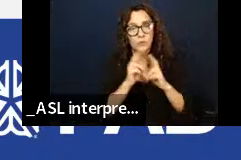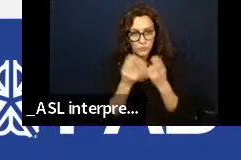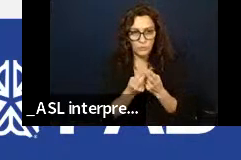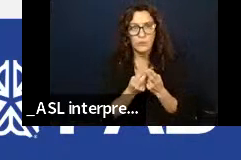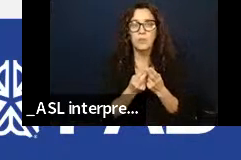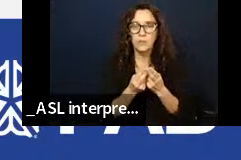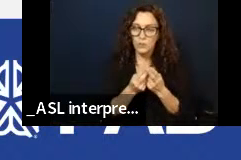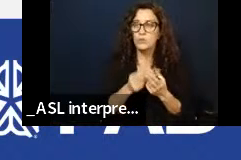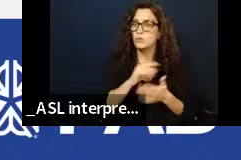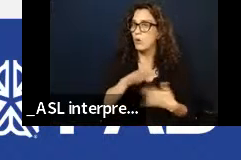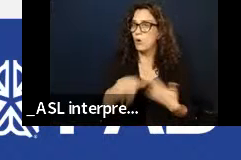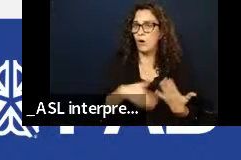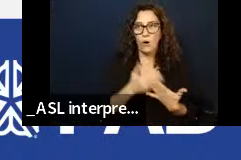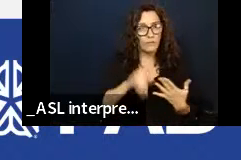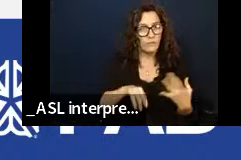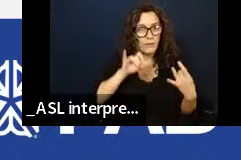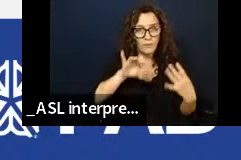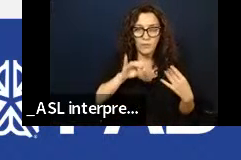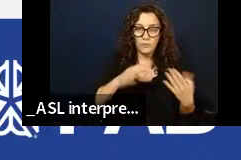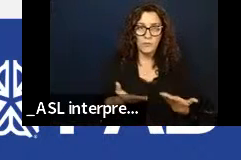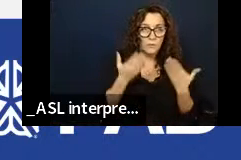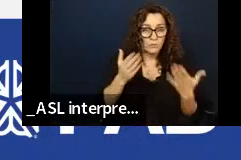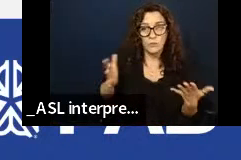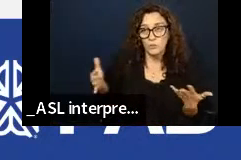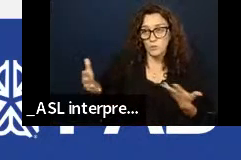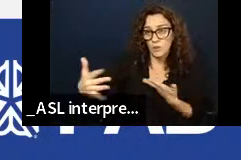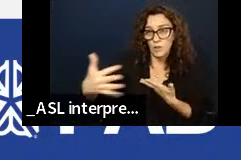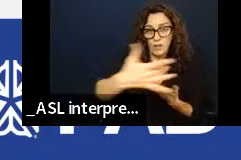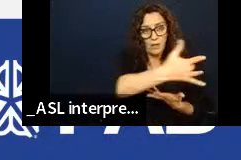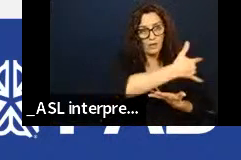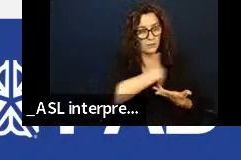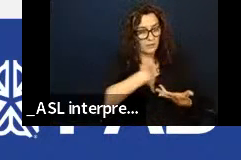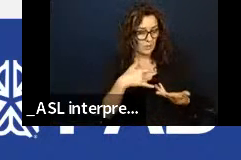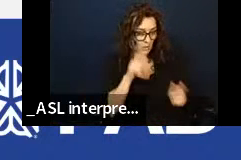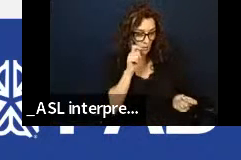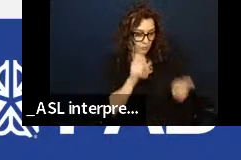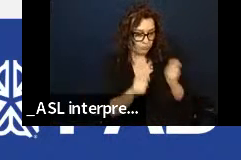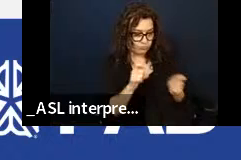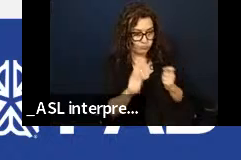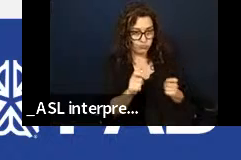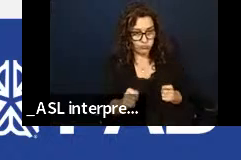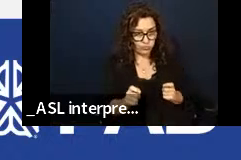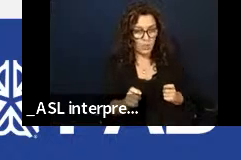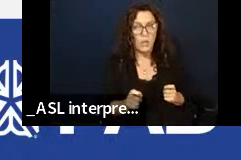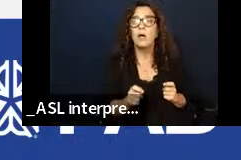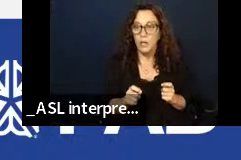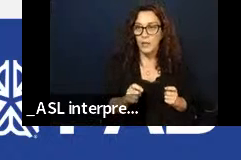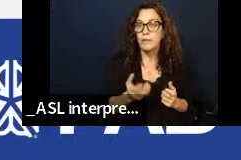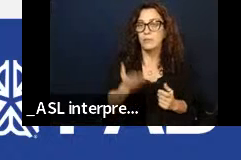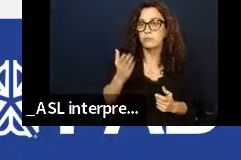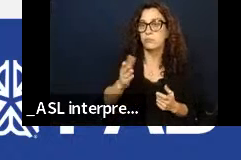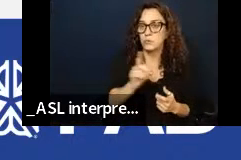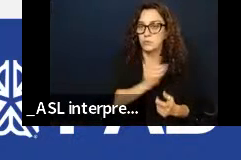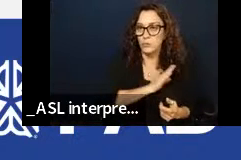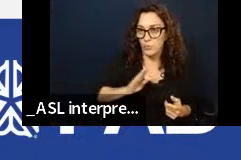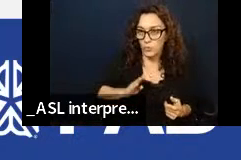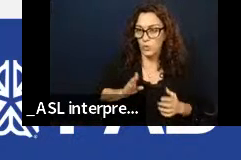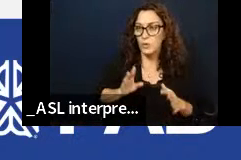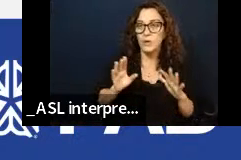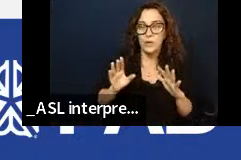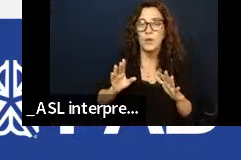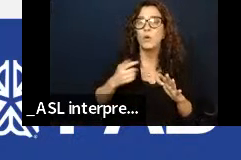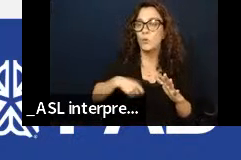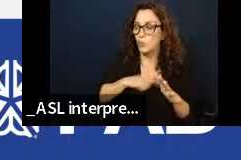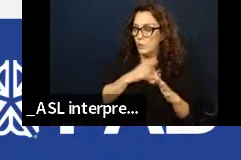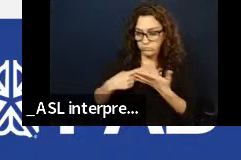final draft, which will go to to vote for the whole board will get an opportunity to vote on it. And then once it's finalized, we'll send it